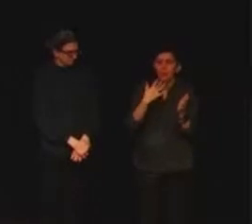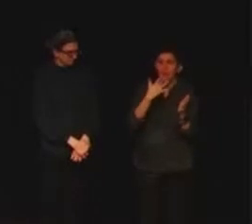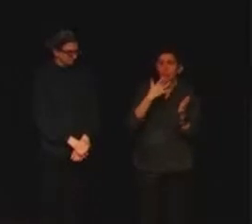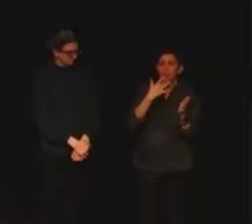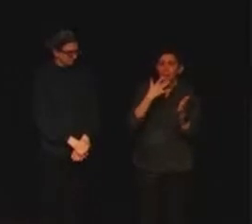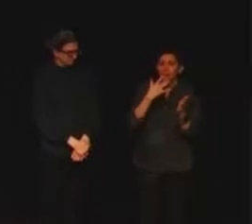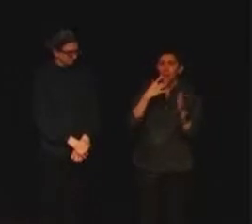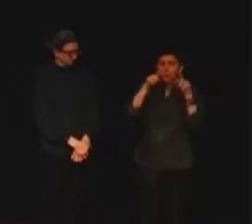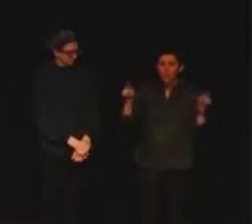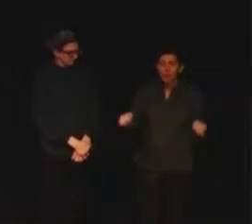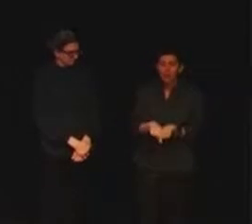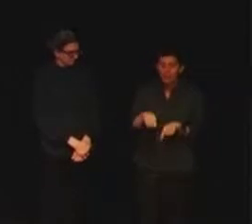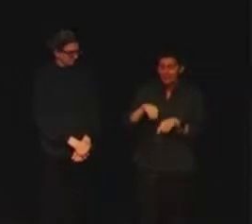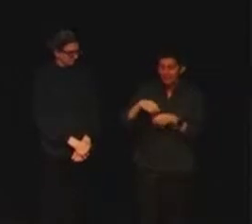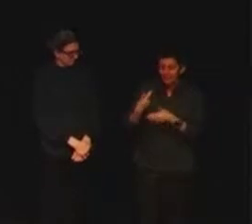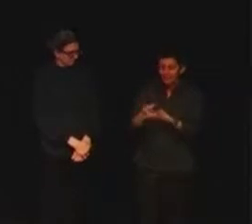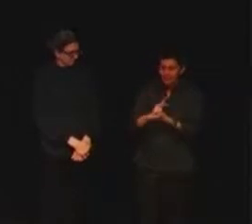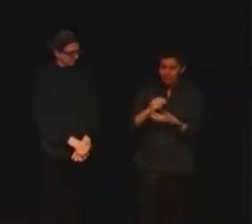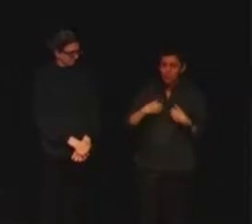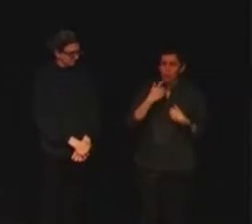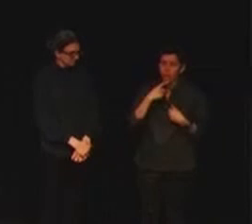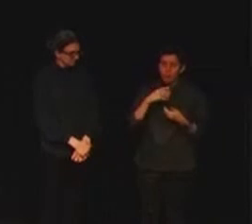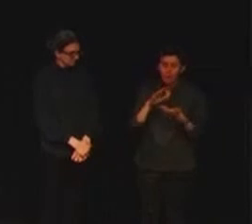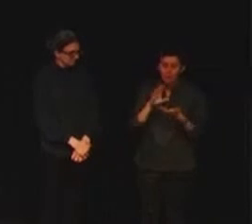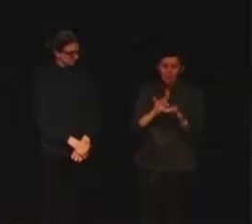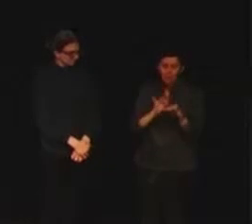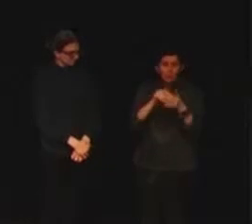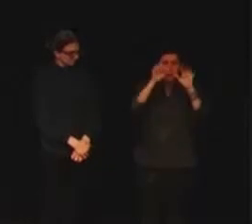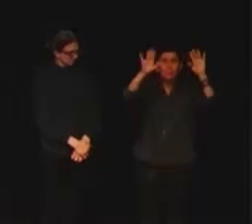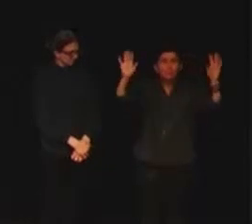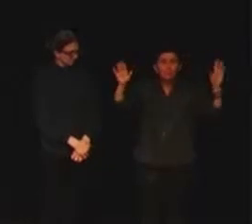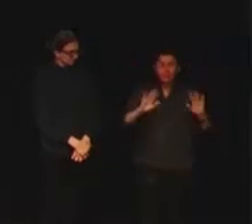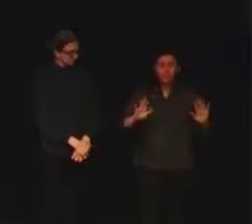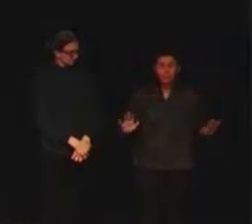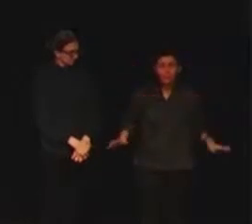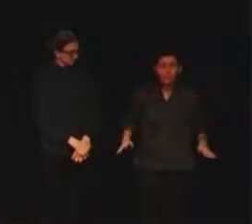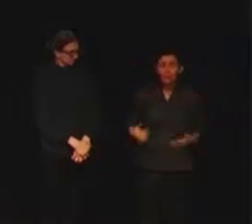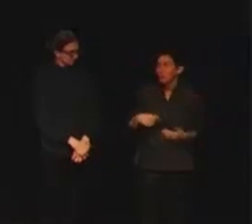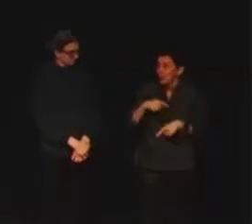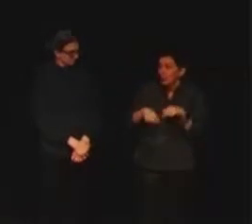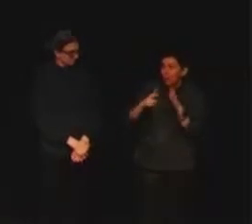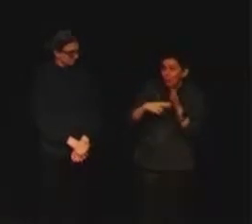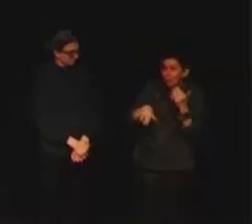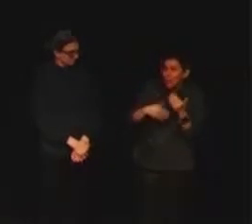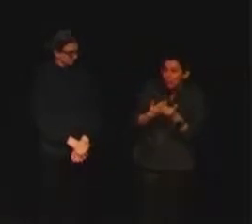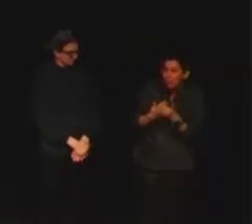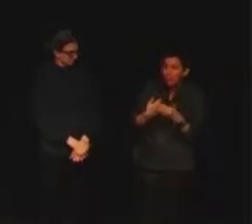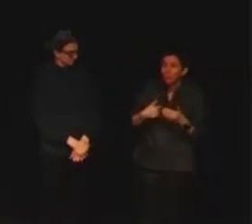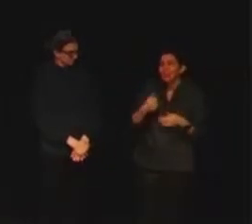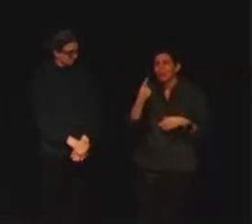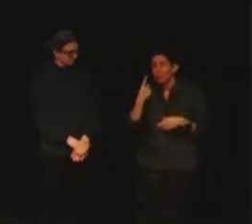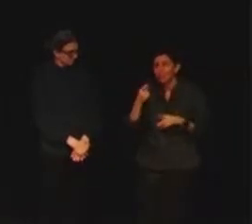just surrounding you in the kitchen. And by that point, we get it. We know we had cut out some stuff that was